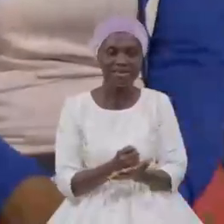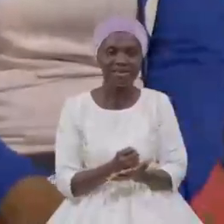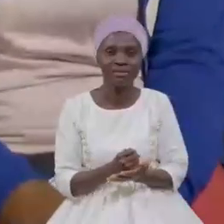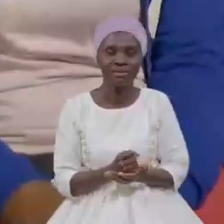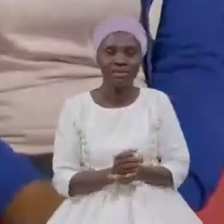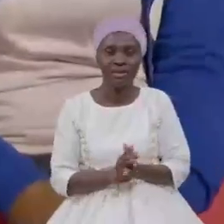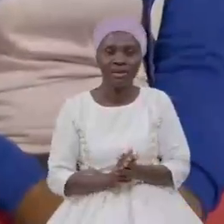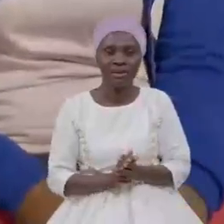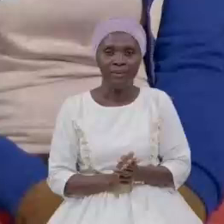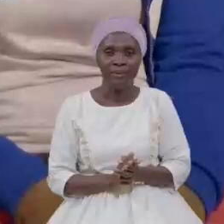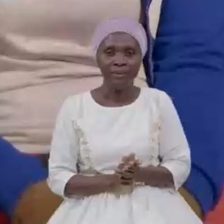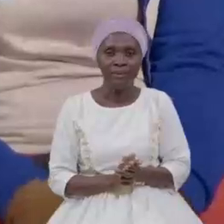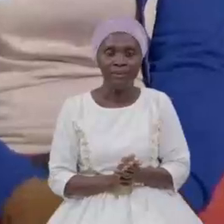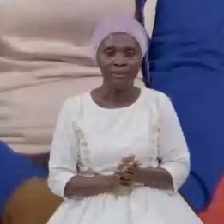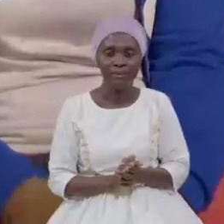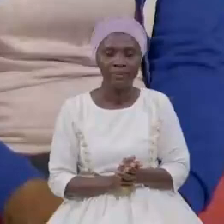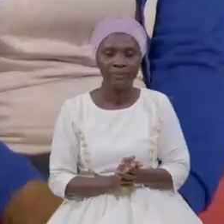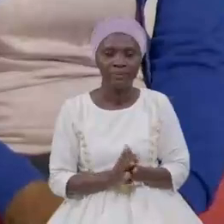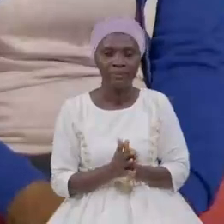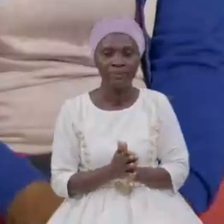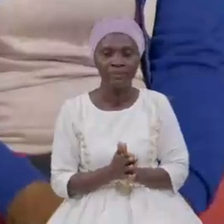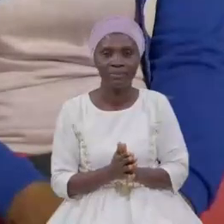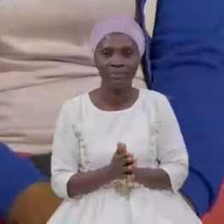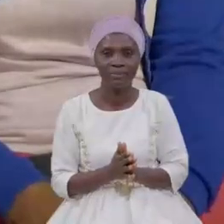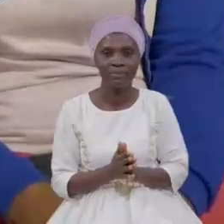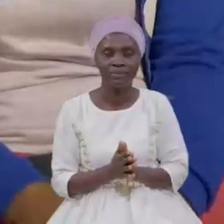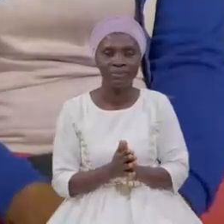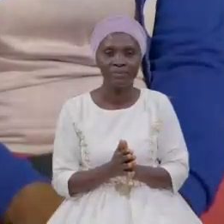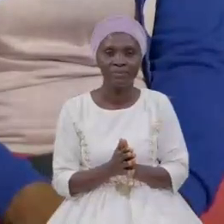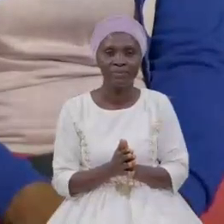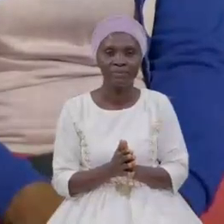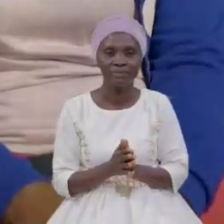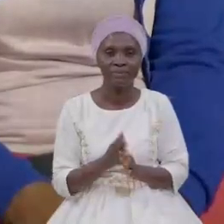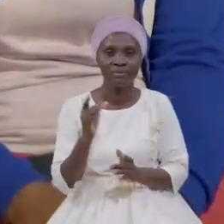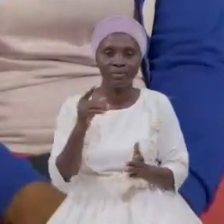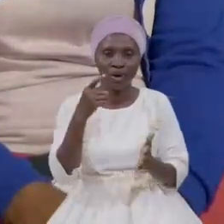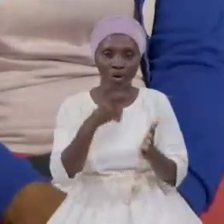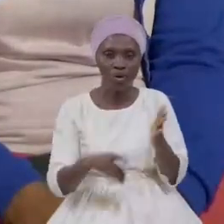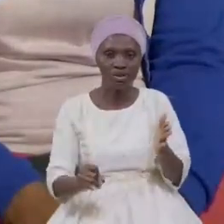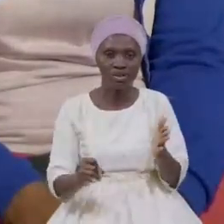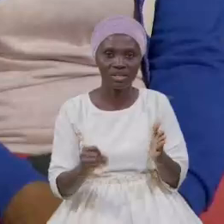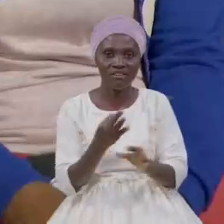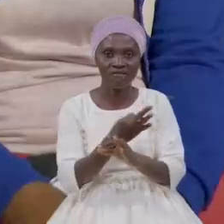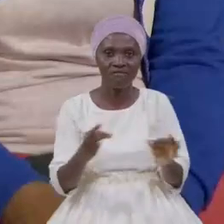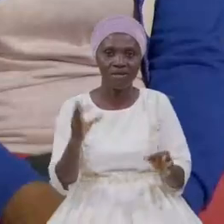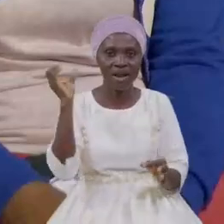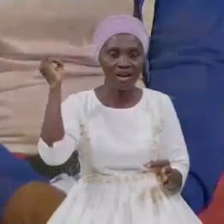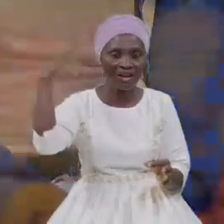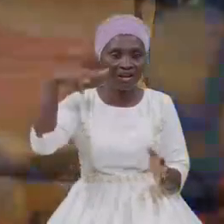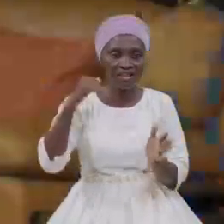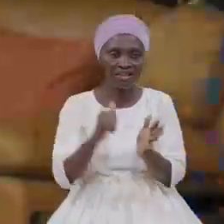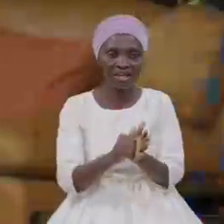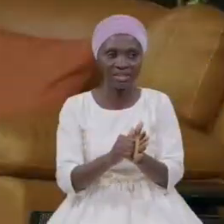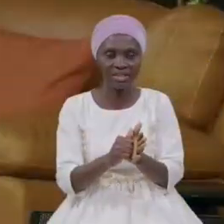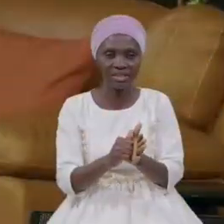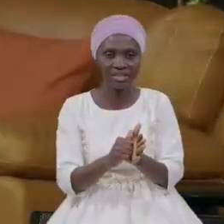Point number two is the costly free grace that gives